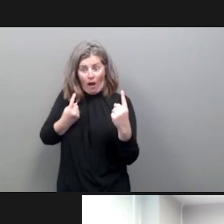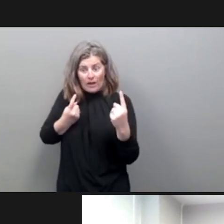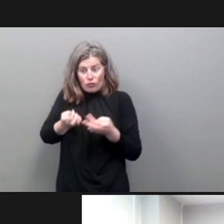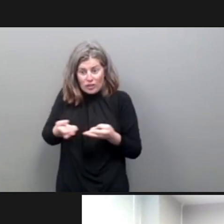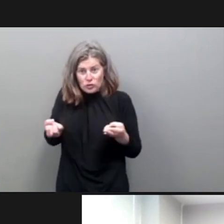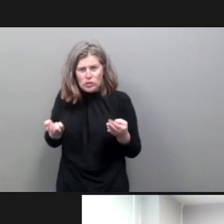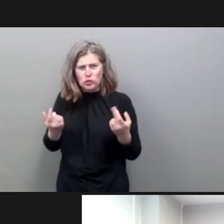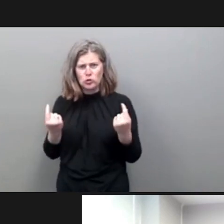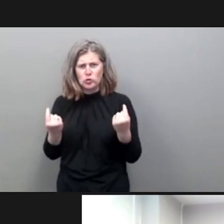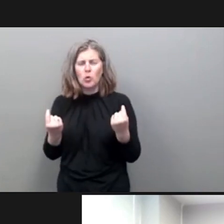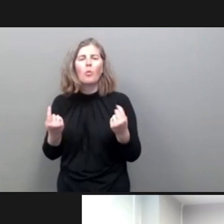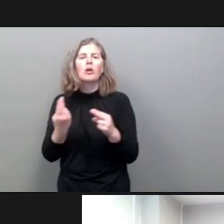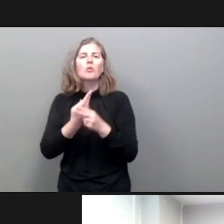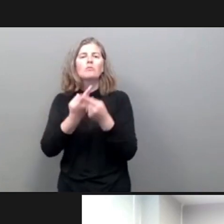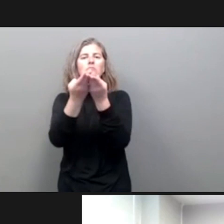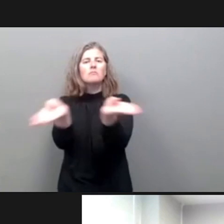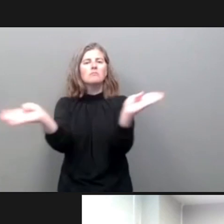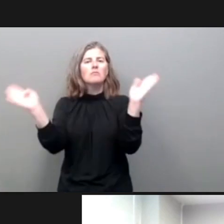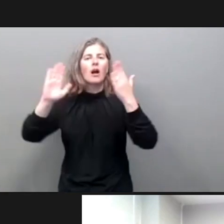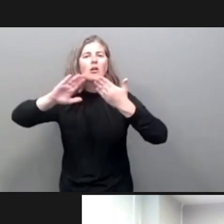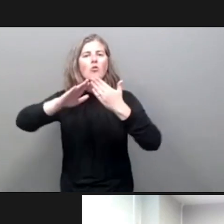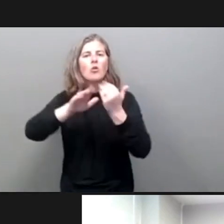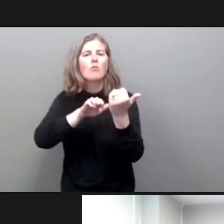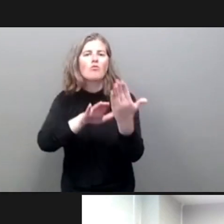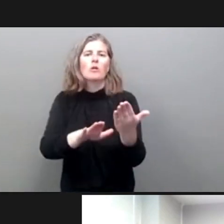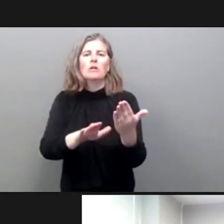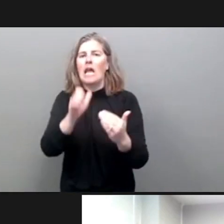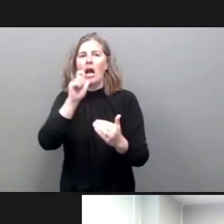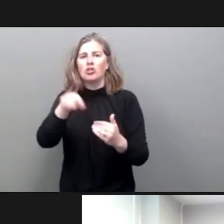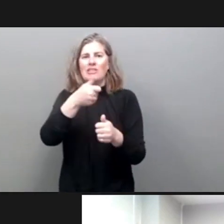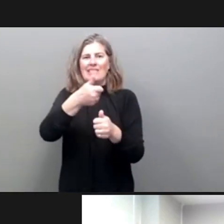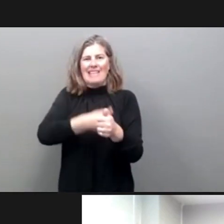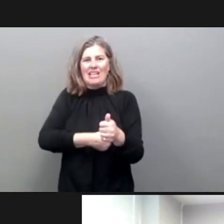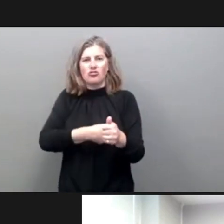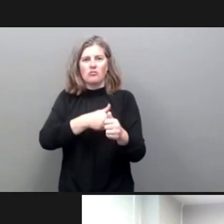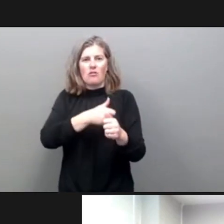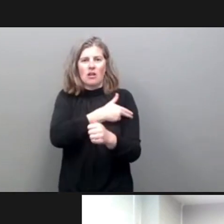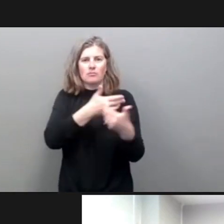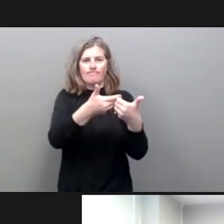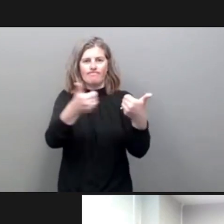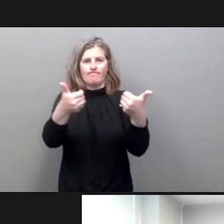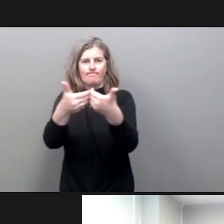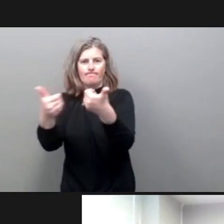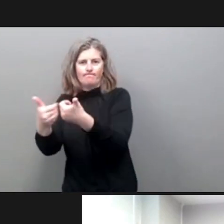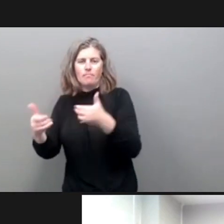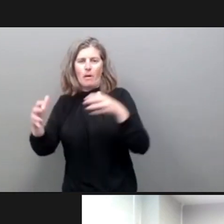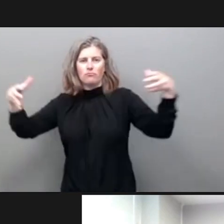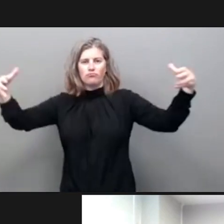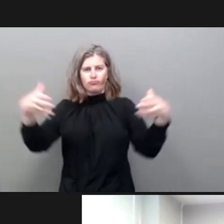community approach versus like every hospital on its own approach.